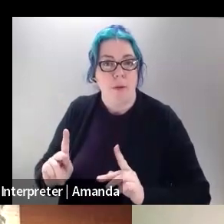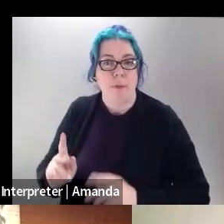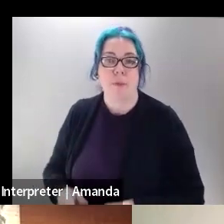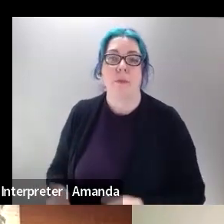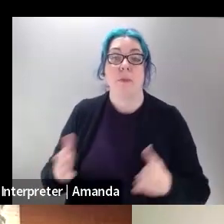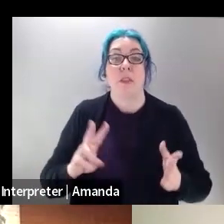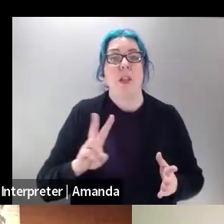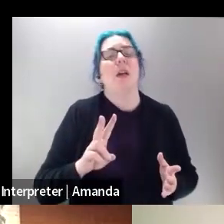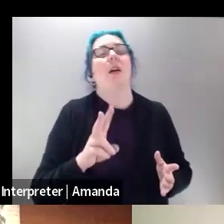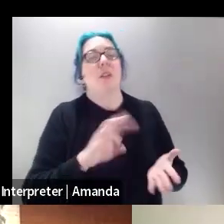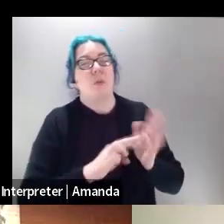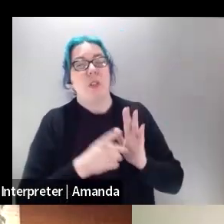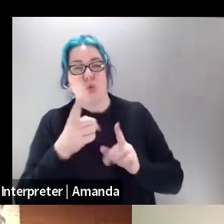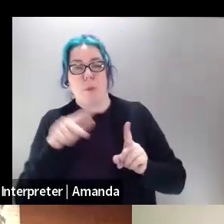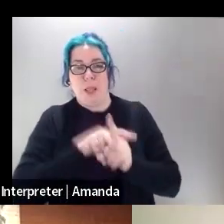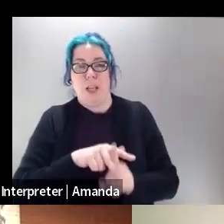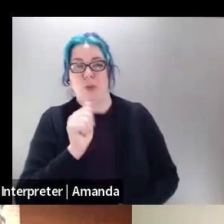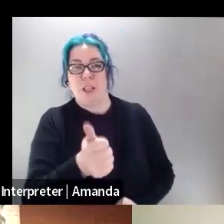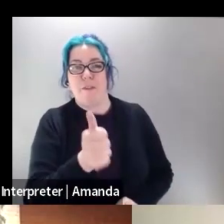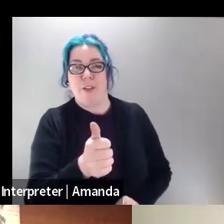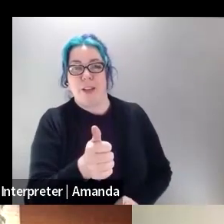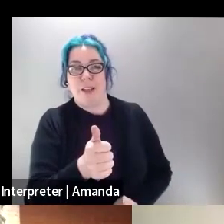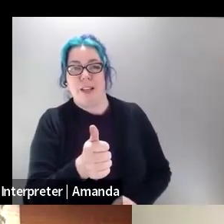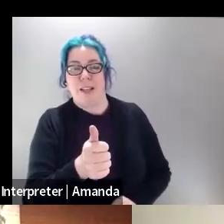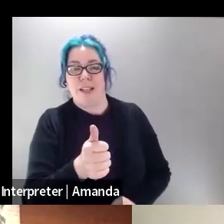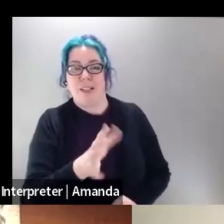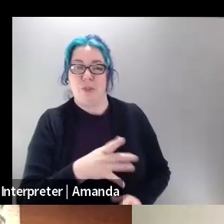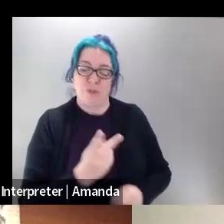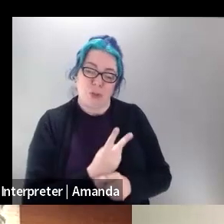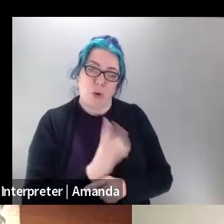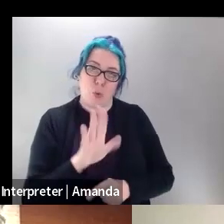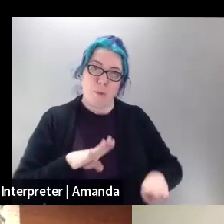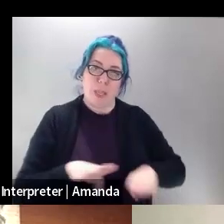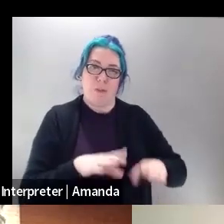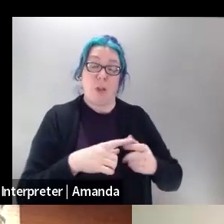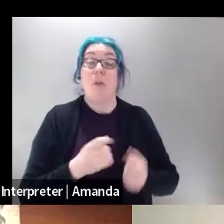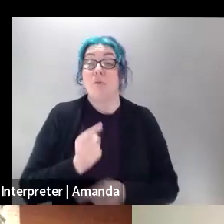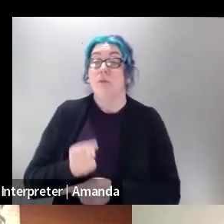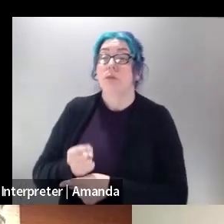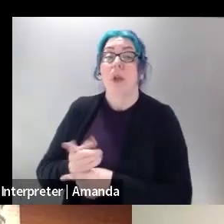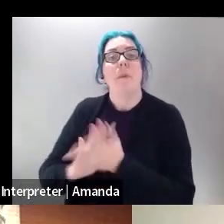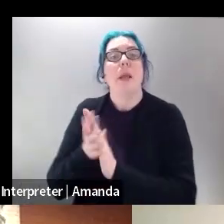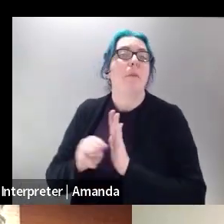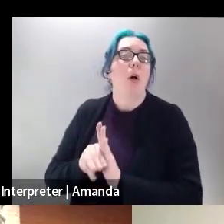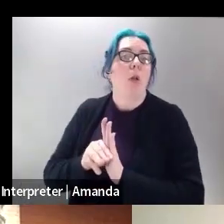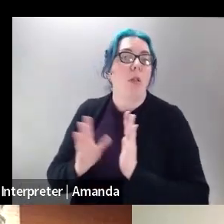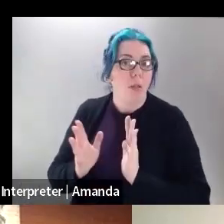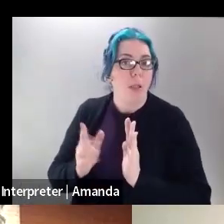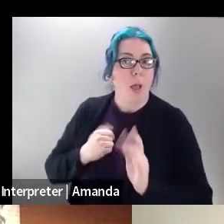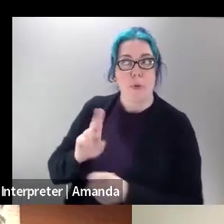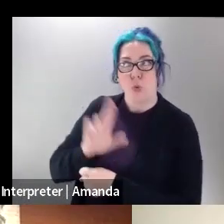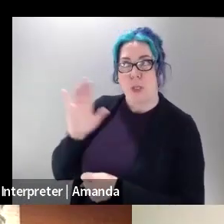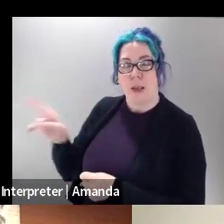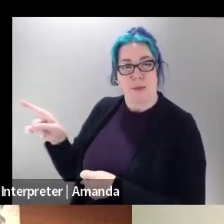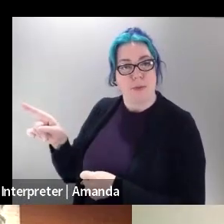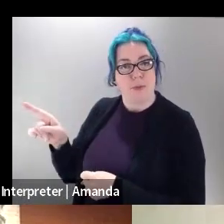own behavior and actions in the room. And then stating that I'm using it out so that loud. there's a modeling aspect to it. Yeah. Daryl, do you have anything to say